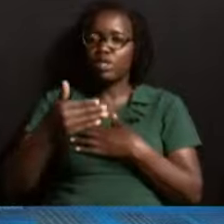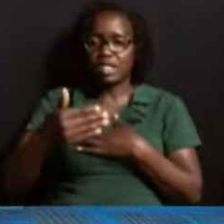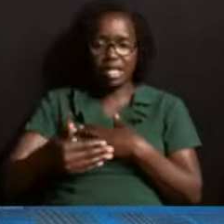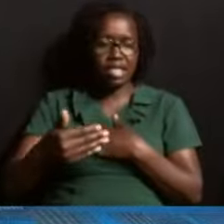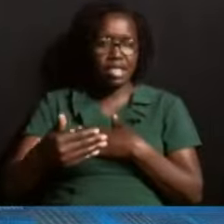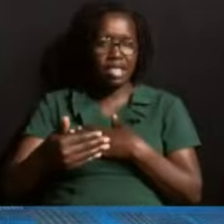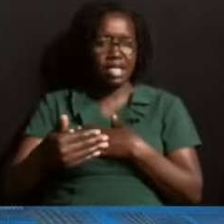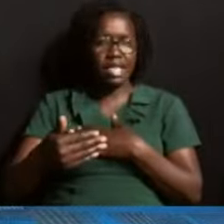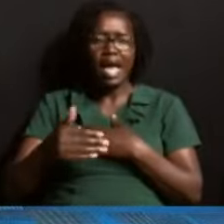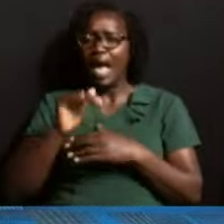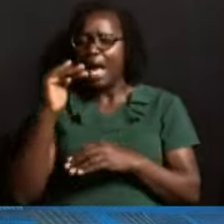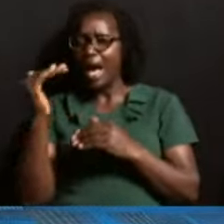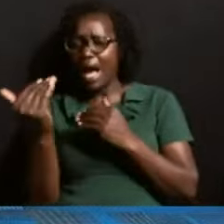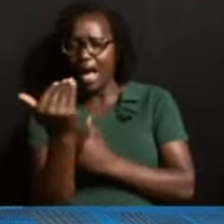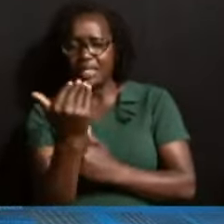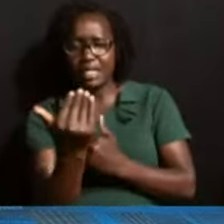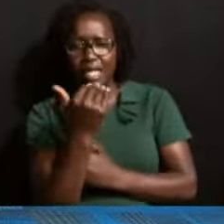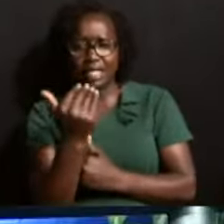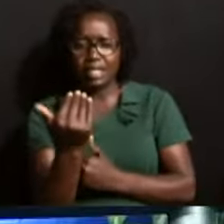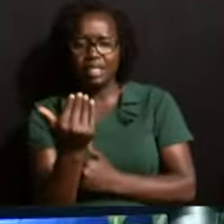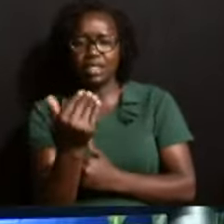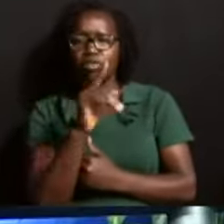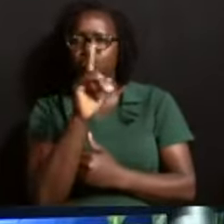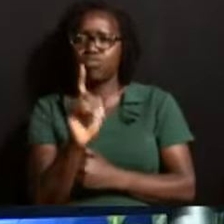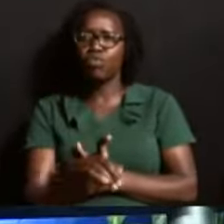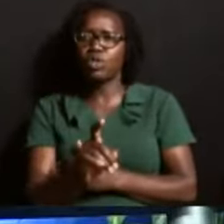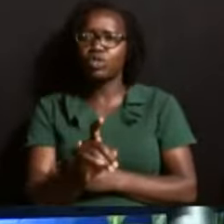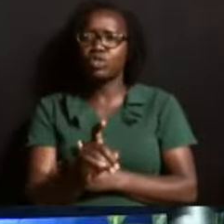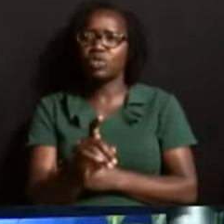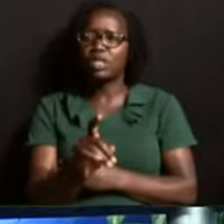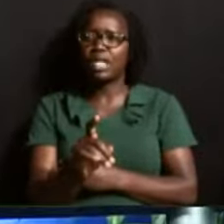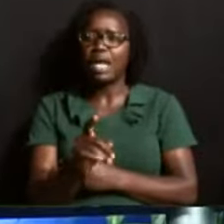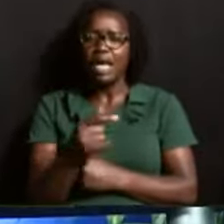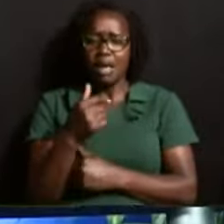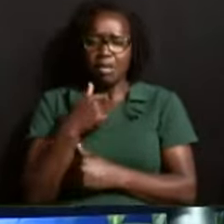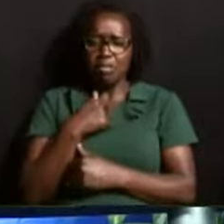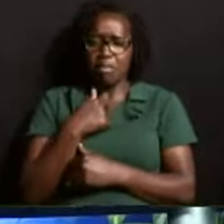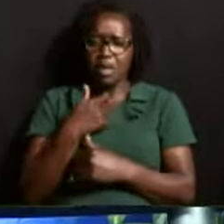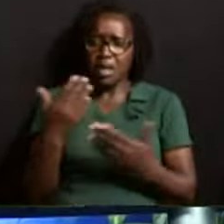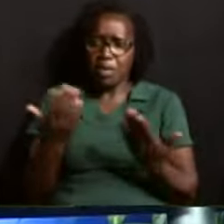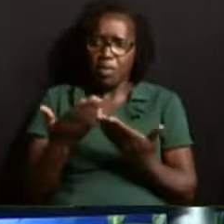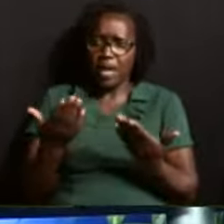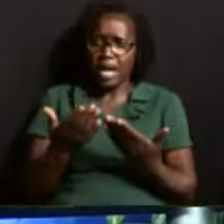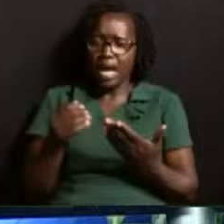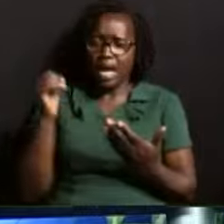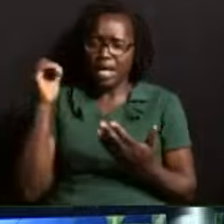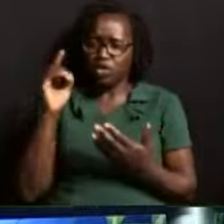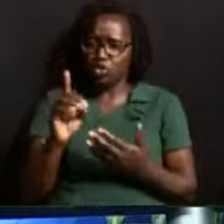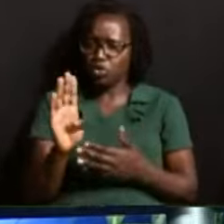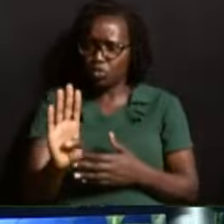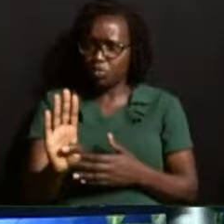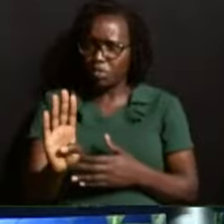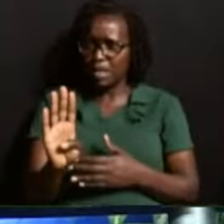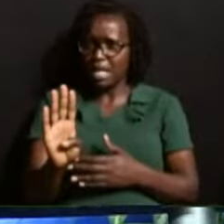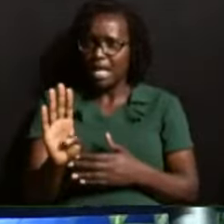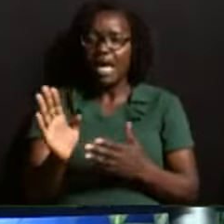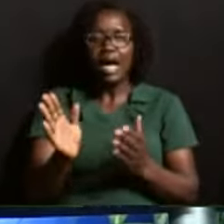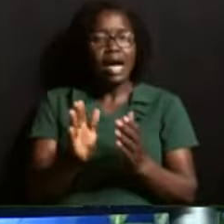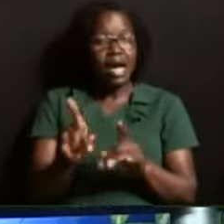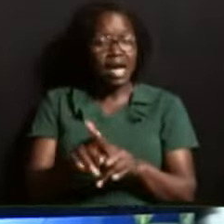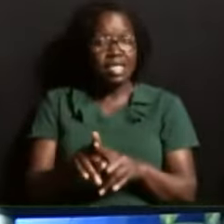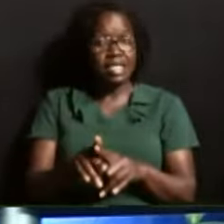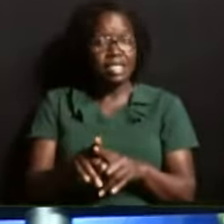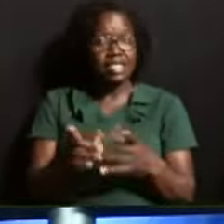I must be asking myself a question. Am I where I am supposed to be as far as God